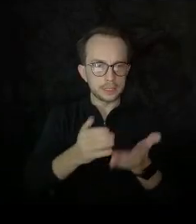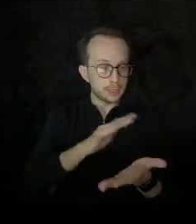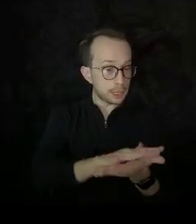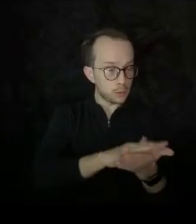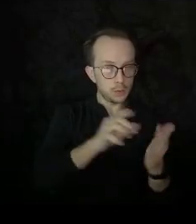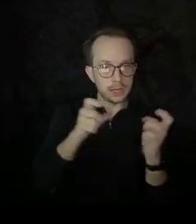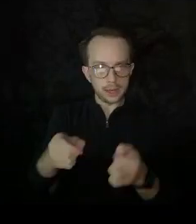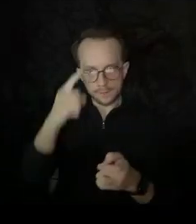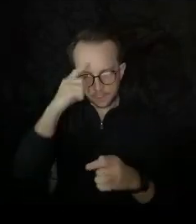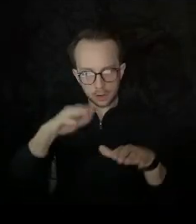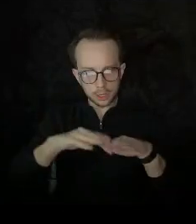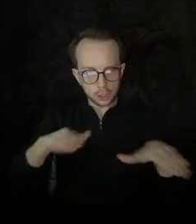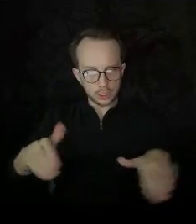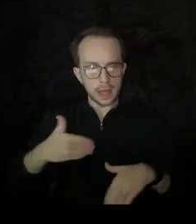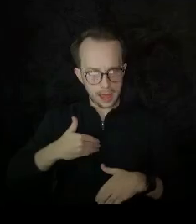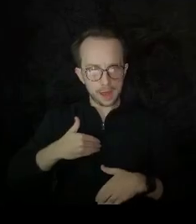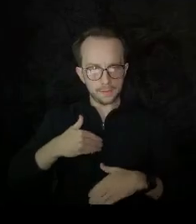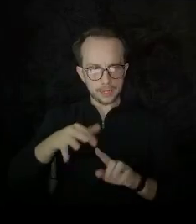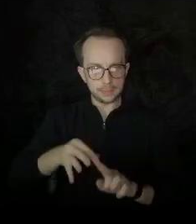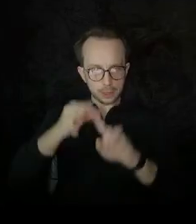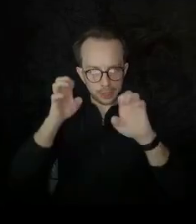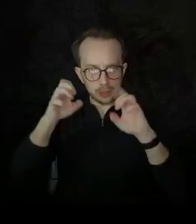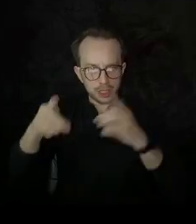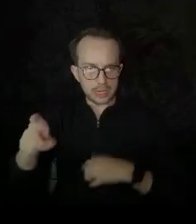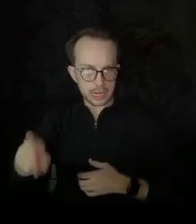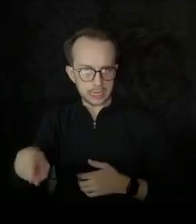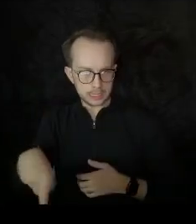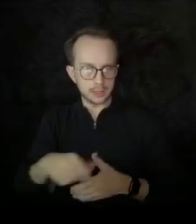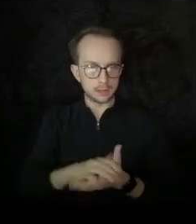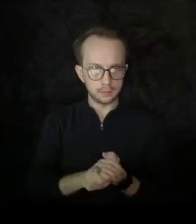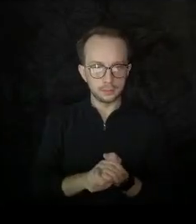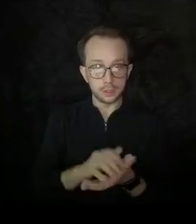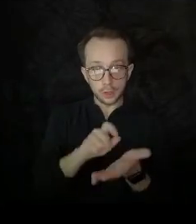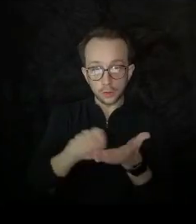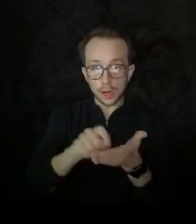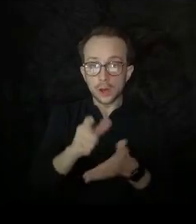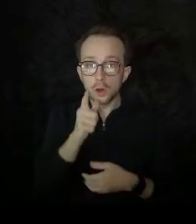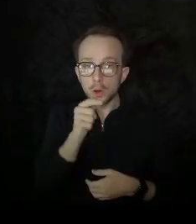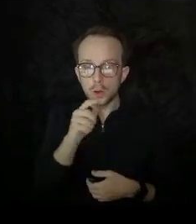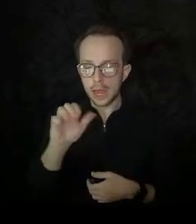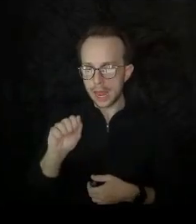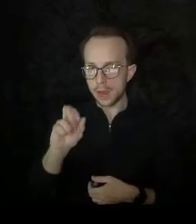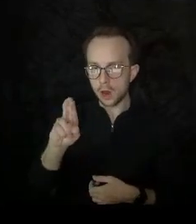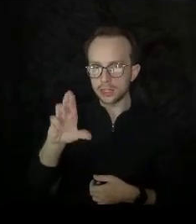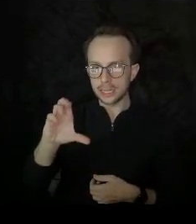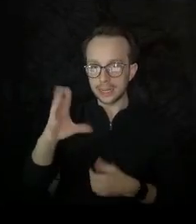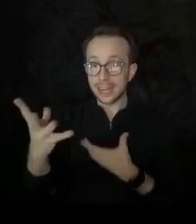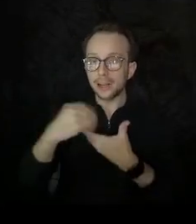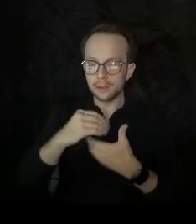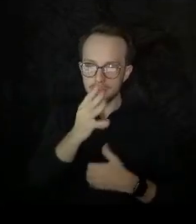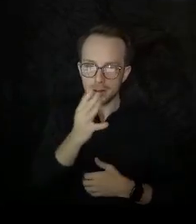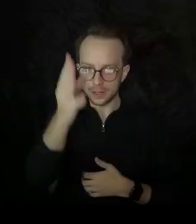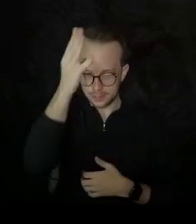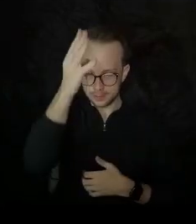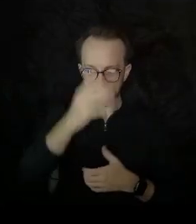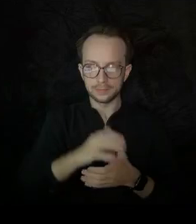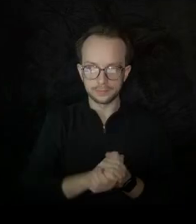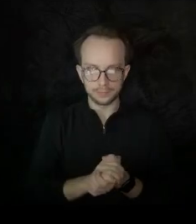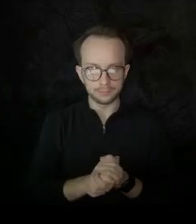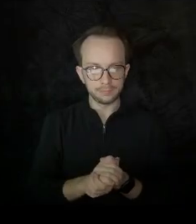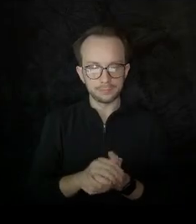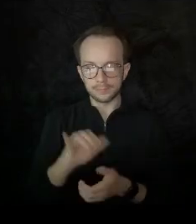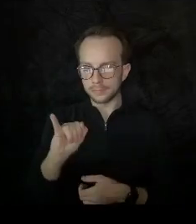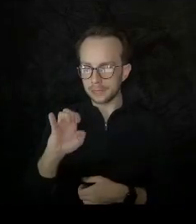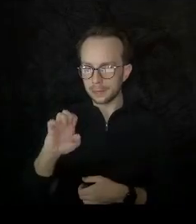education. It is written by the ARC, which includes the parents. It ensures they can